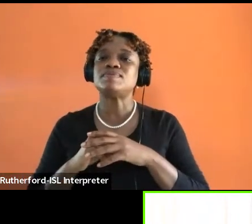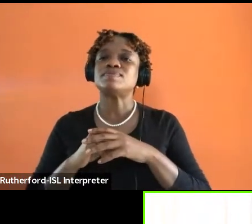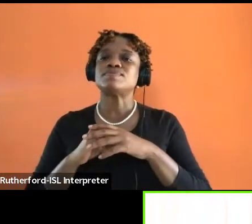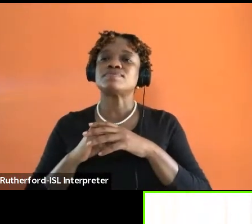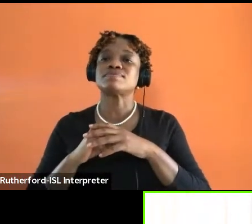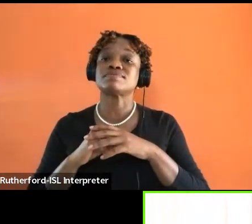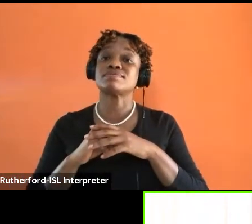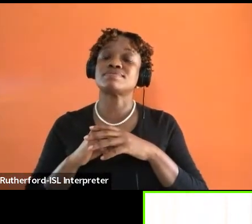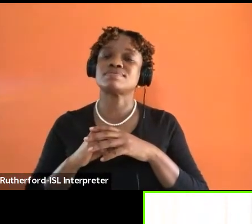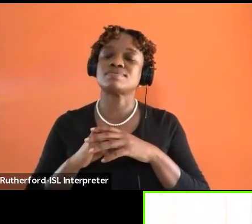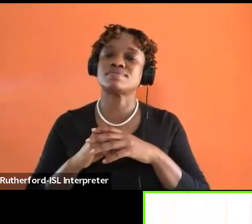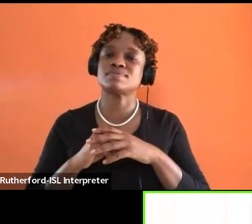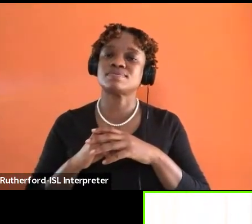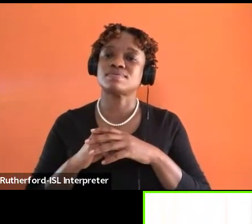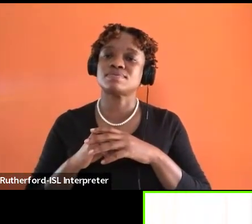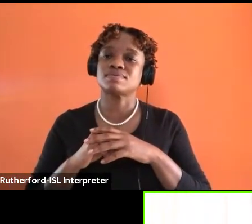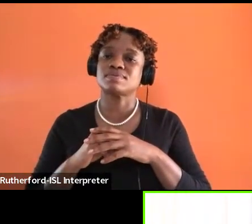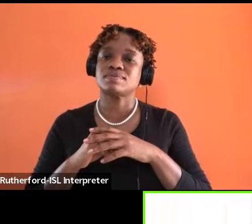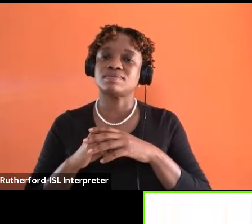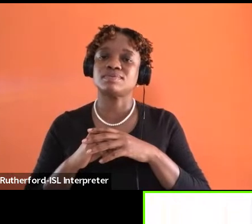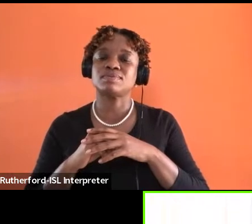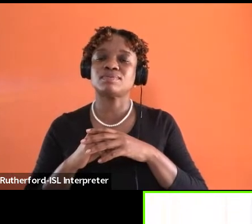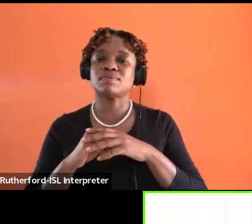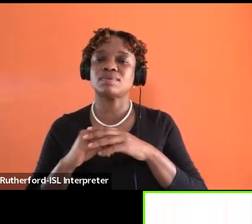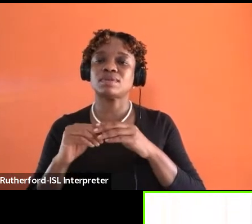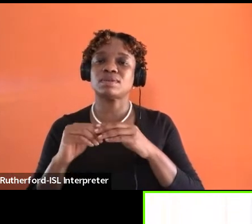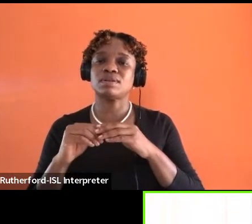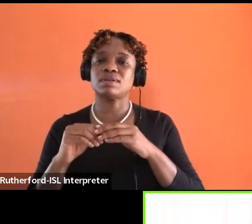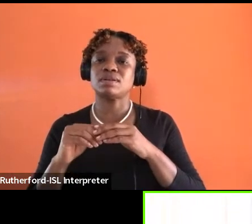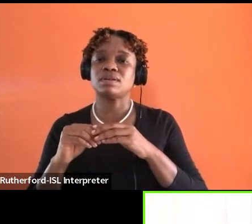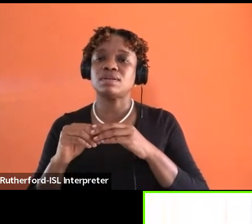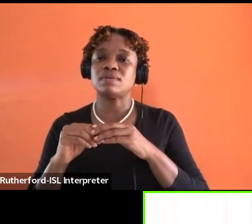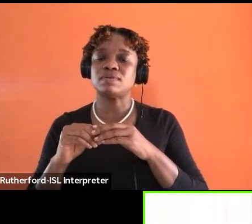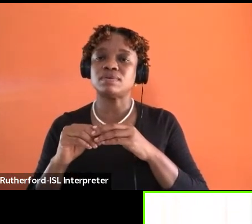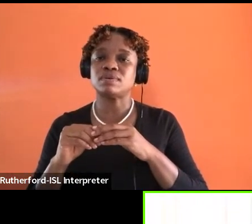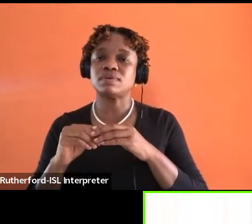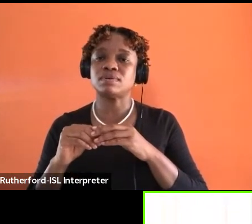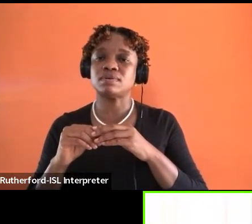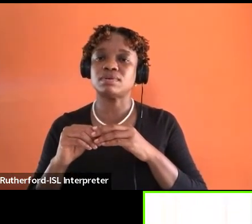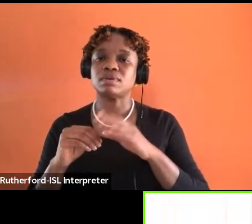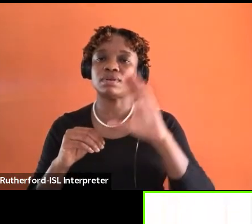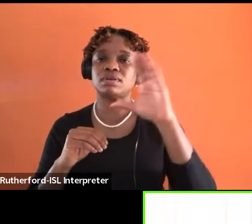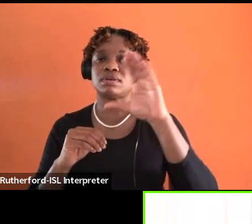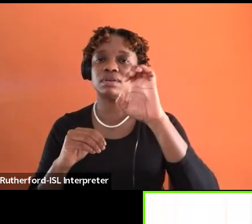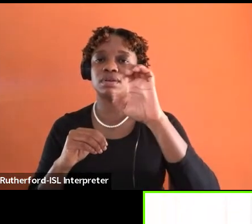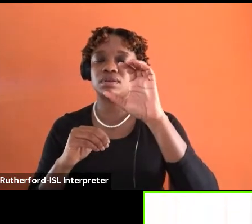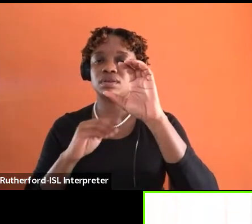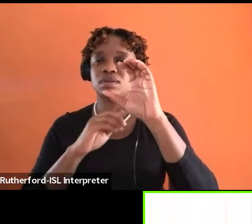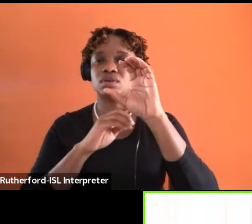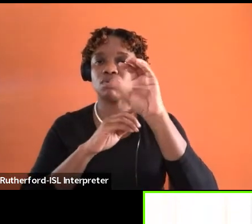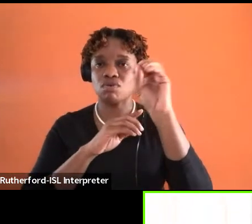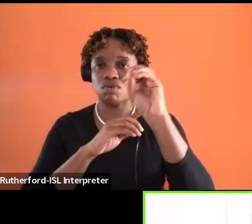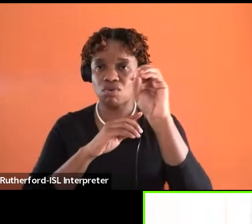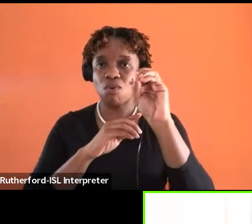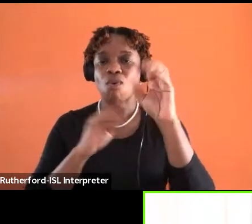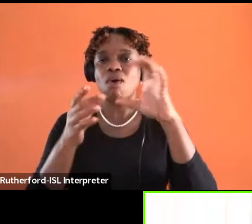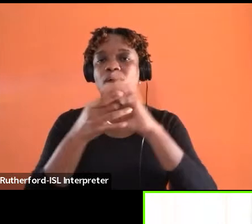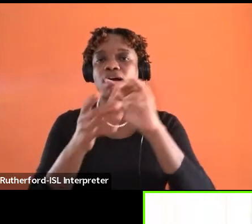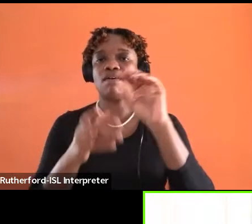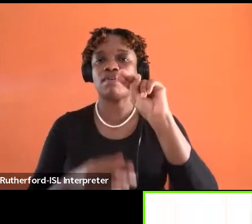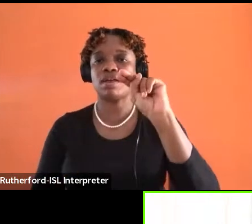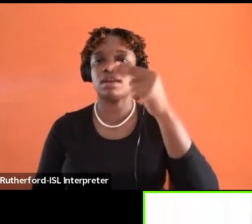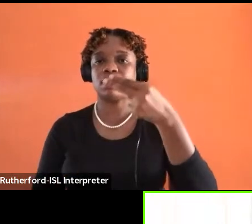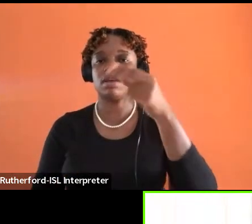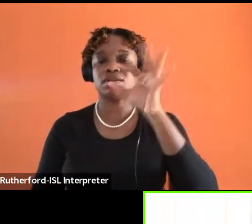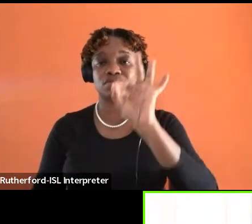of Mr. Everett Anderson, the Chief Executive Officer here at the National Health Fund, it has been